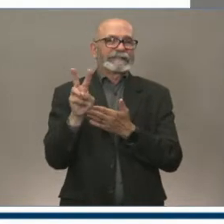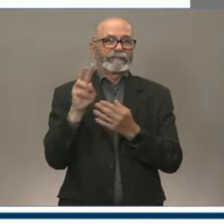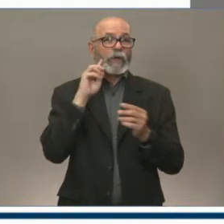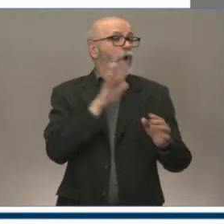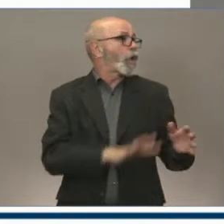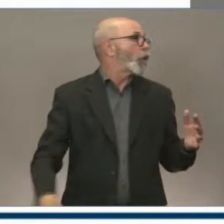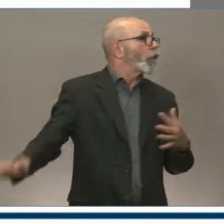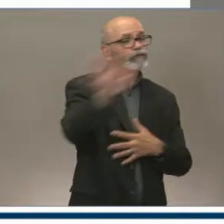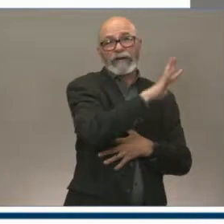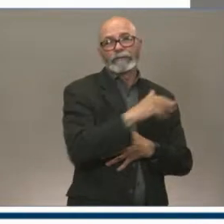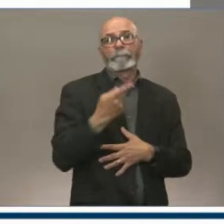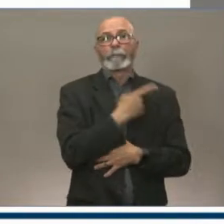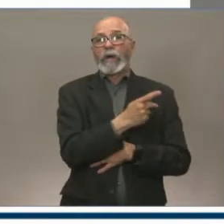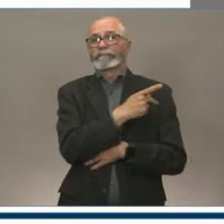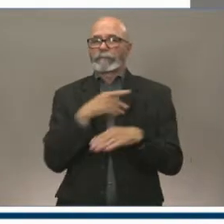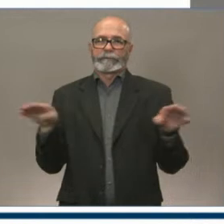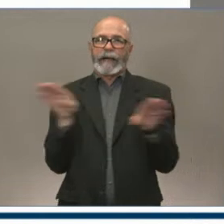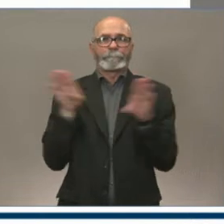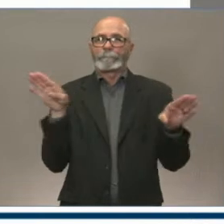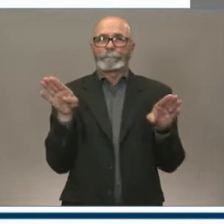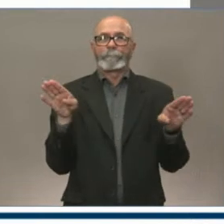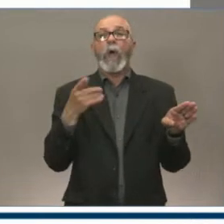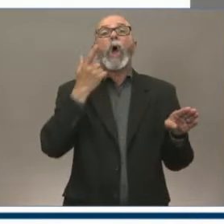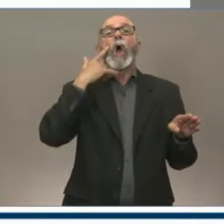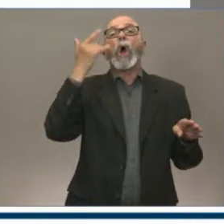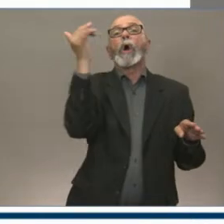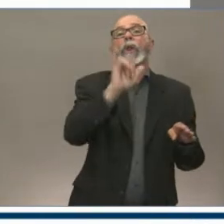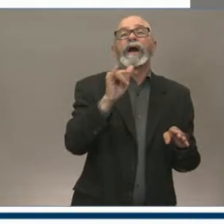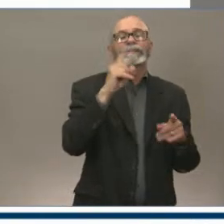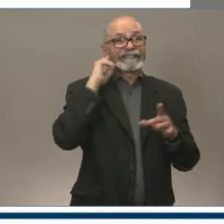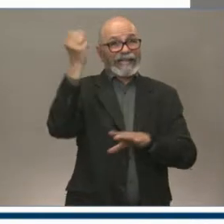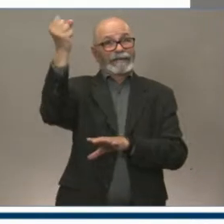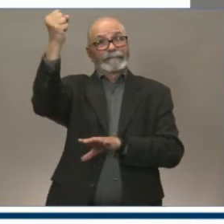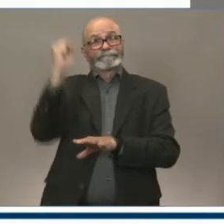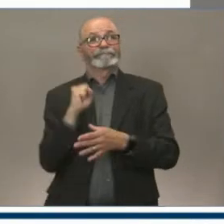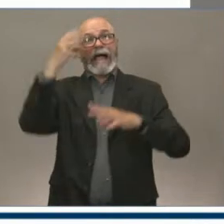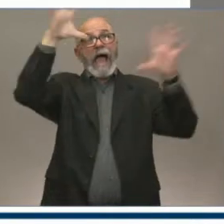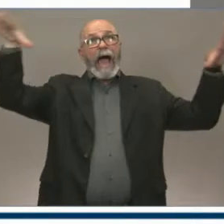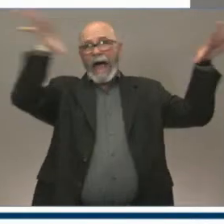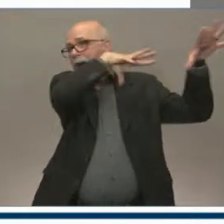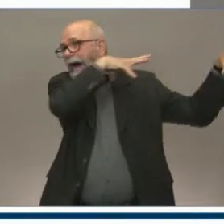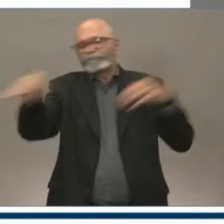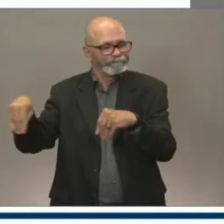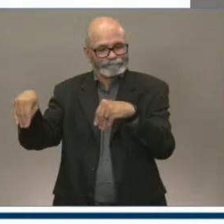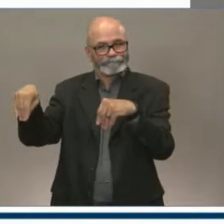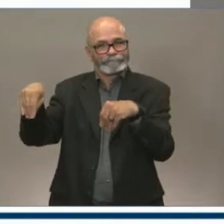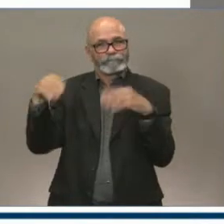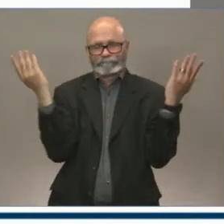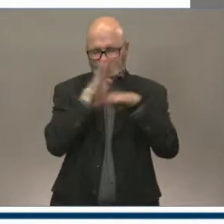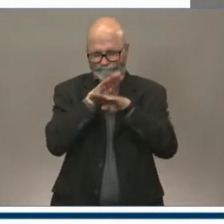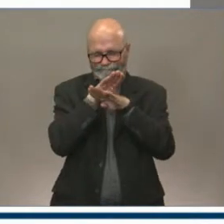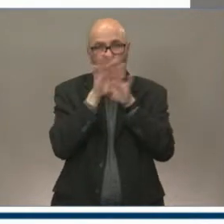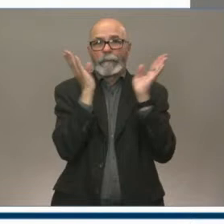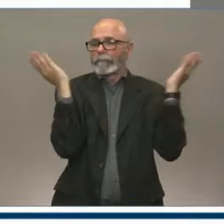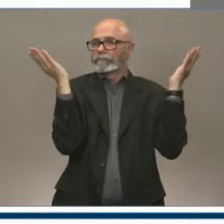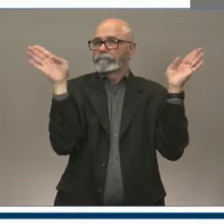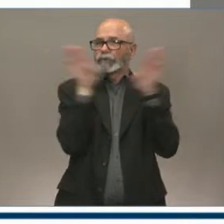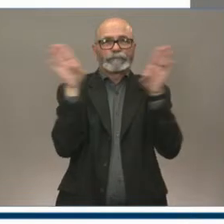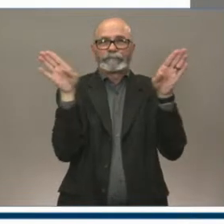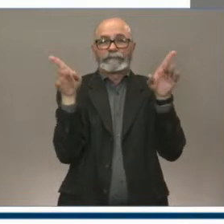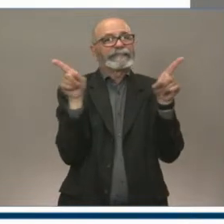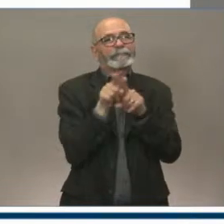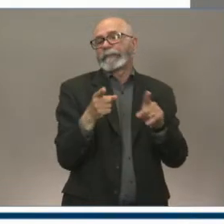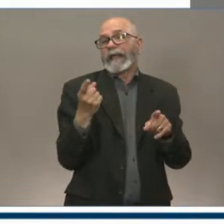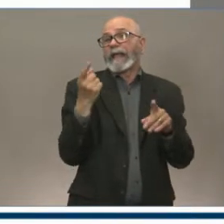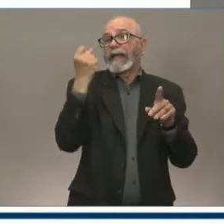way for us to get ahead and stay ahead of the virus. We're in a different situation than we were a year ago. COVID variants